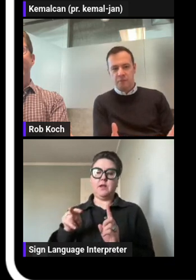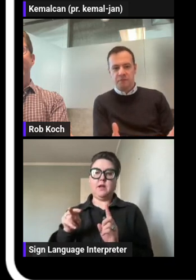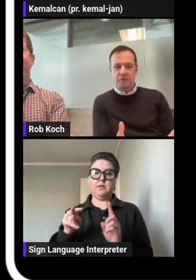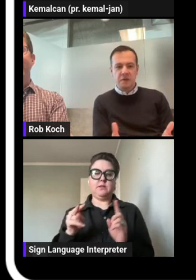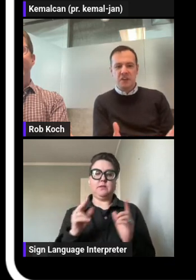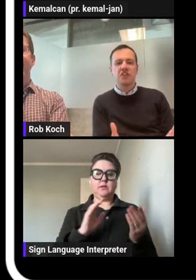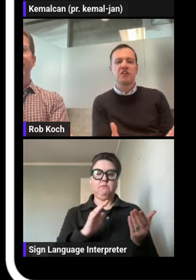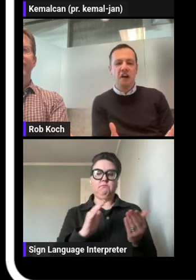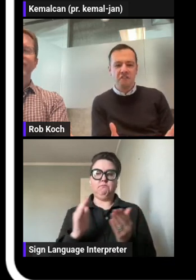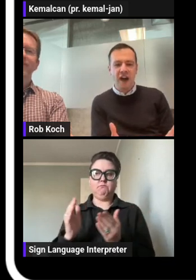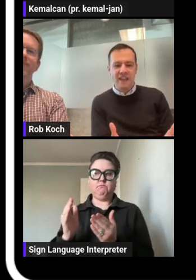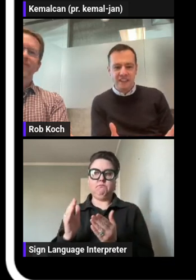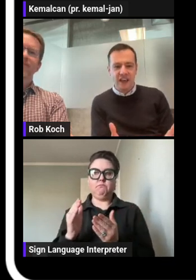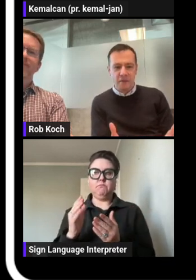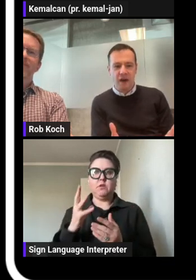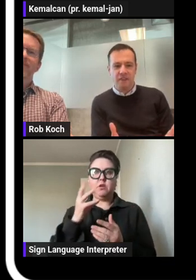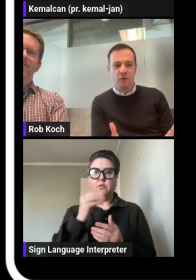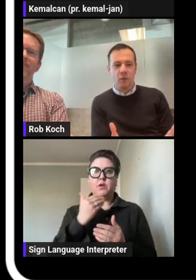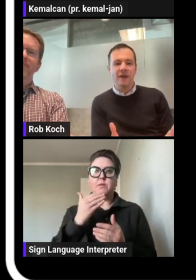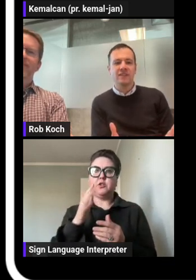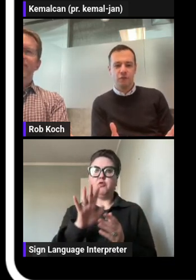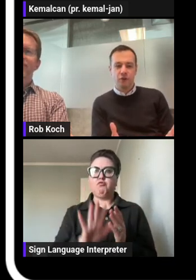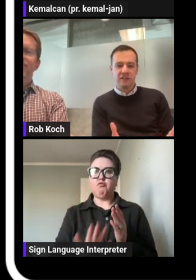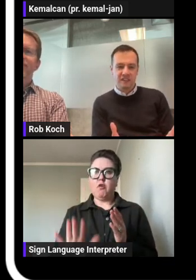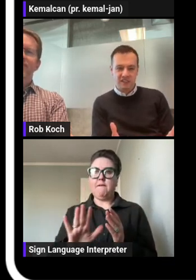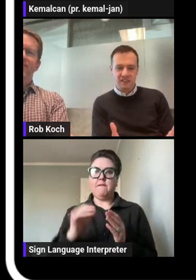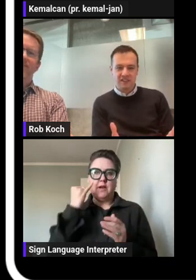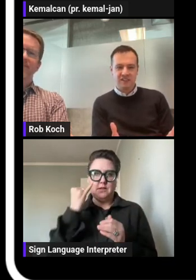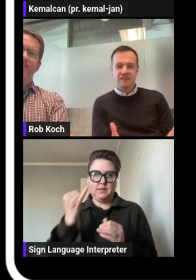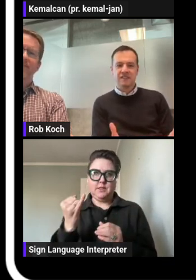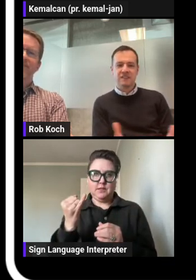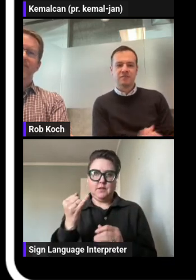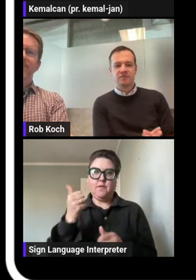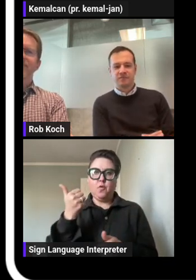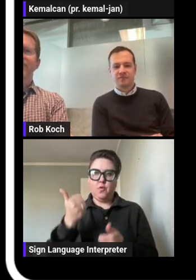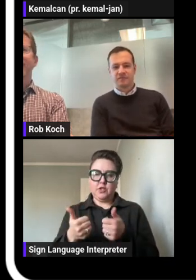you are pretty much a rough idea about what the word is,